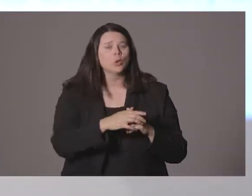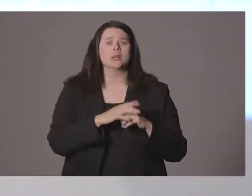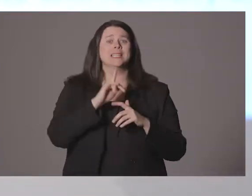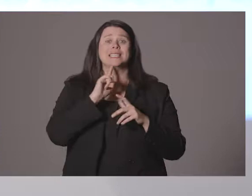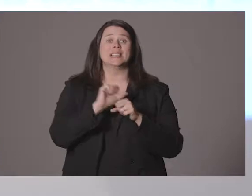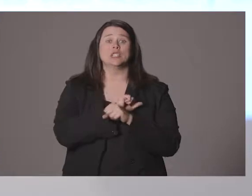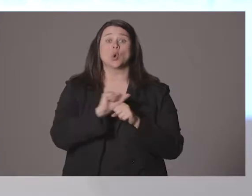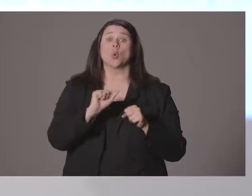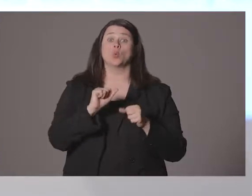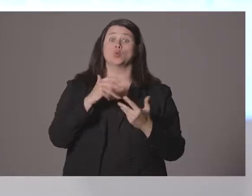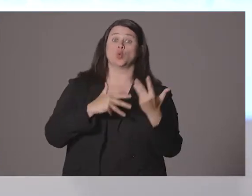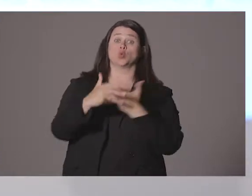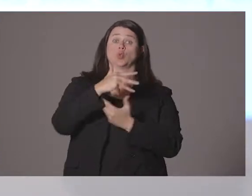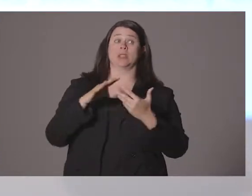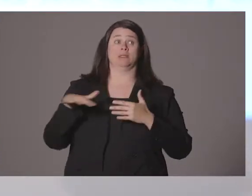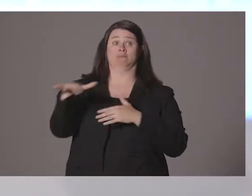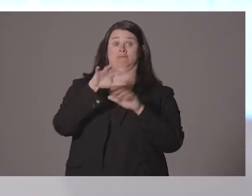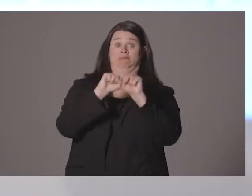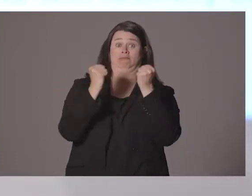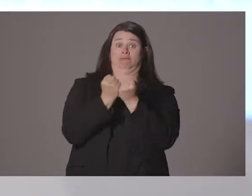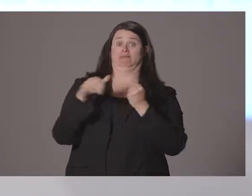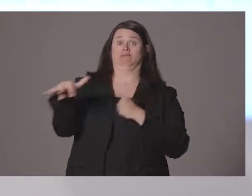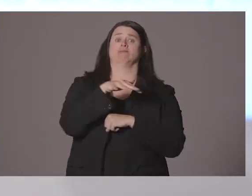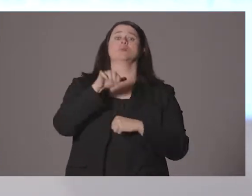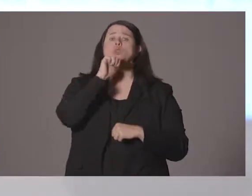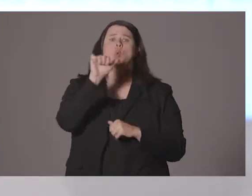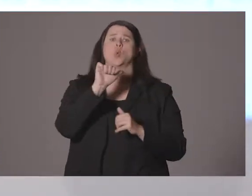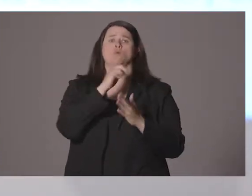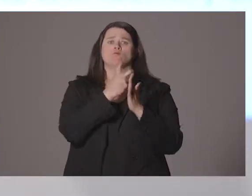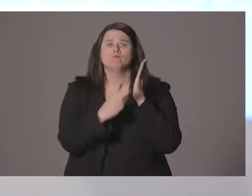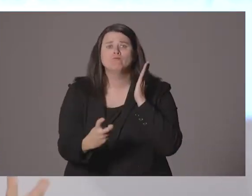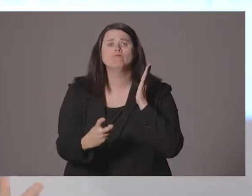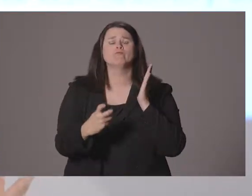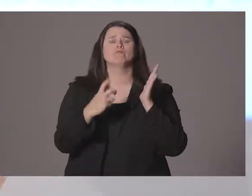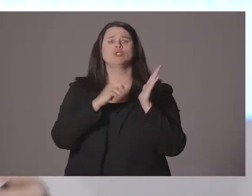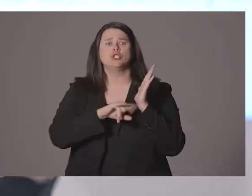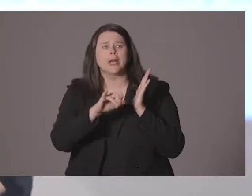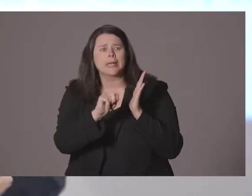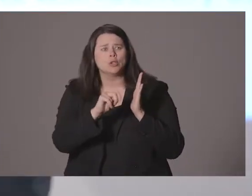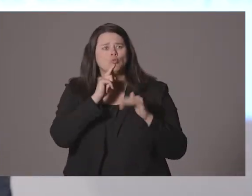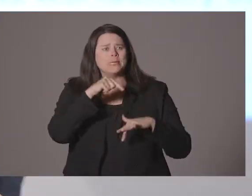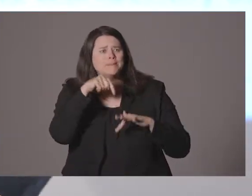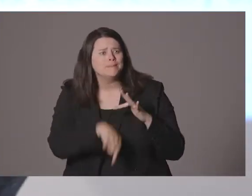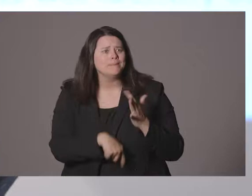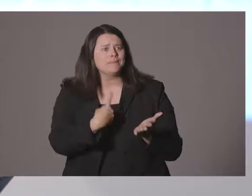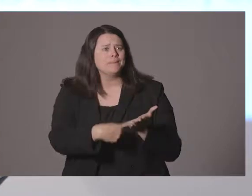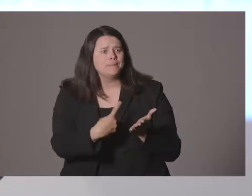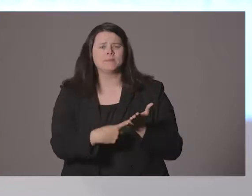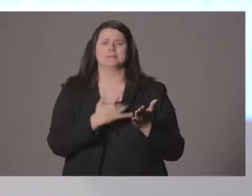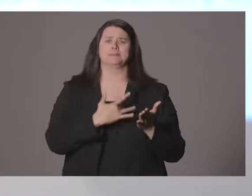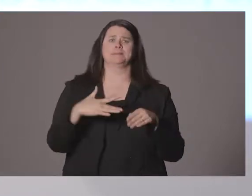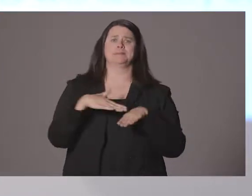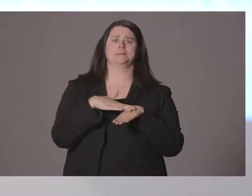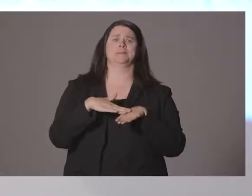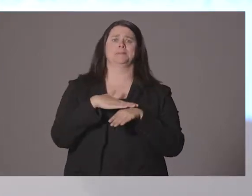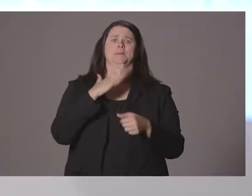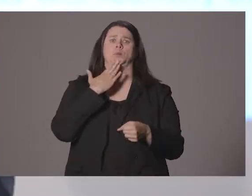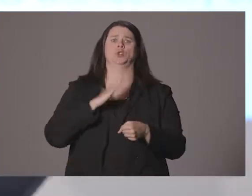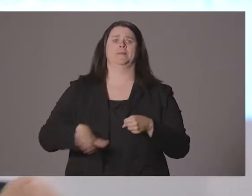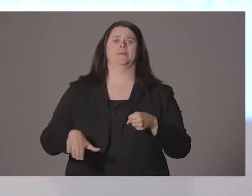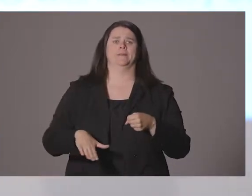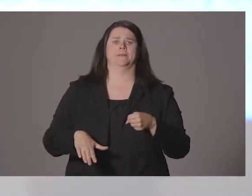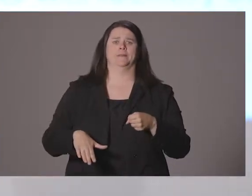you're feeling, not only when someone asks you, but definitely don't share it, right? There's different ways that we reinforce